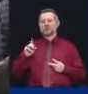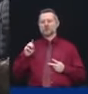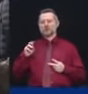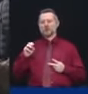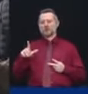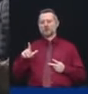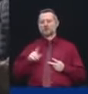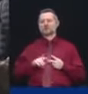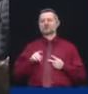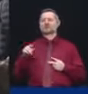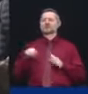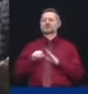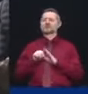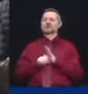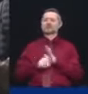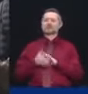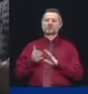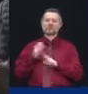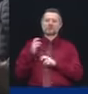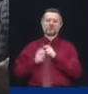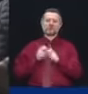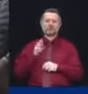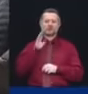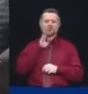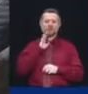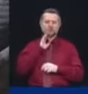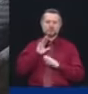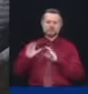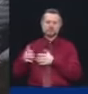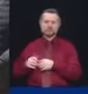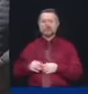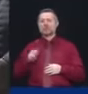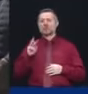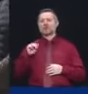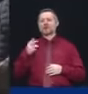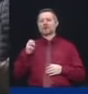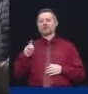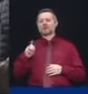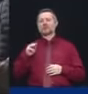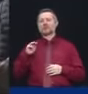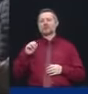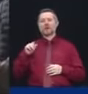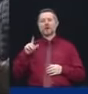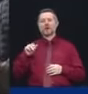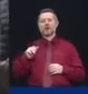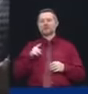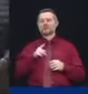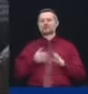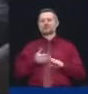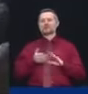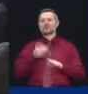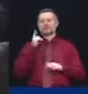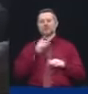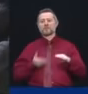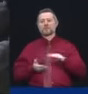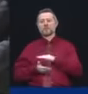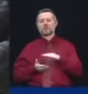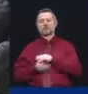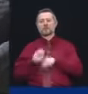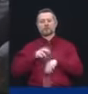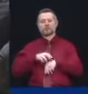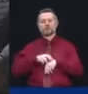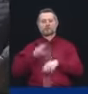here. Wahid Alka, operator of the Rainbow Milk Bar and the Baked Potato Booth, also is here.